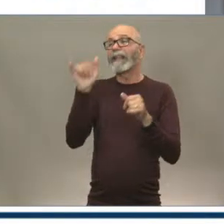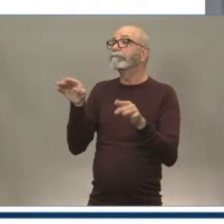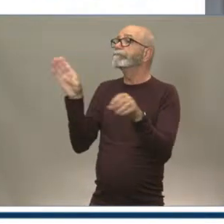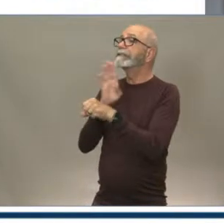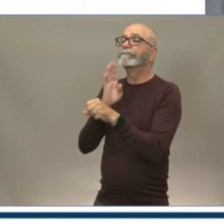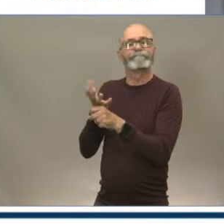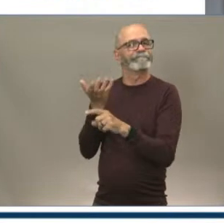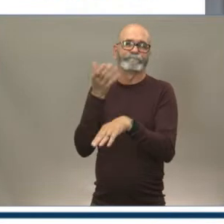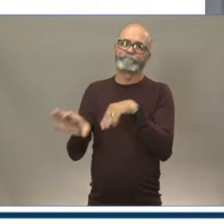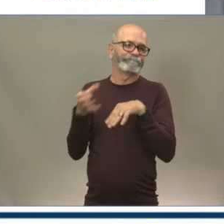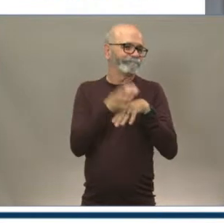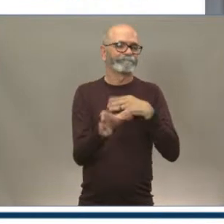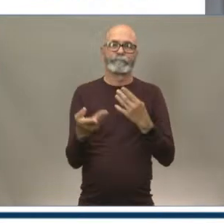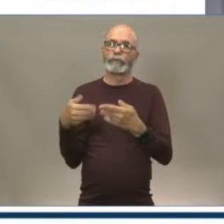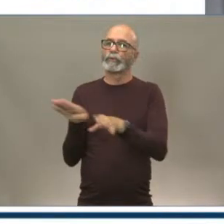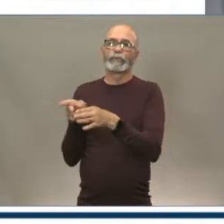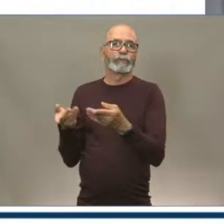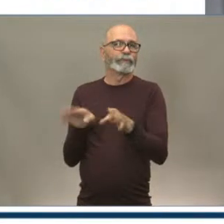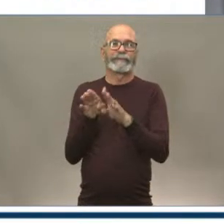I get your letters and I get your